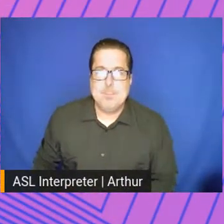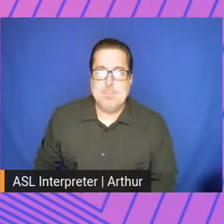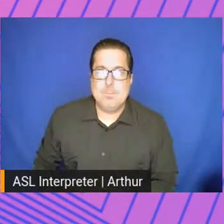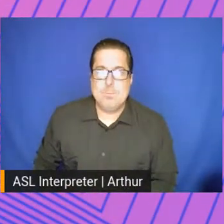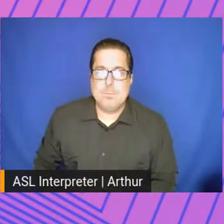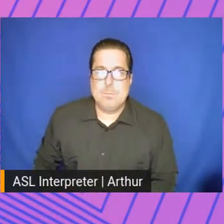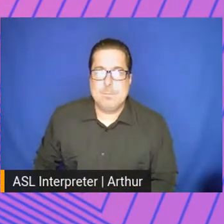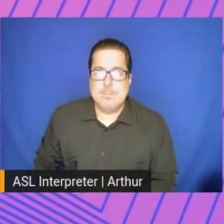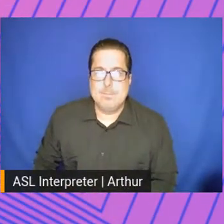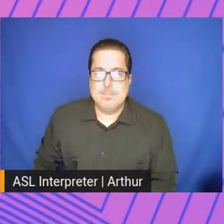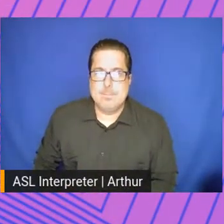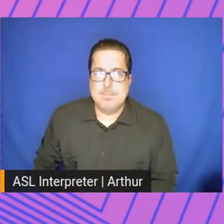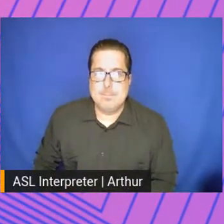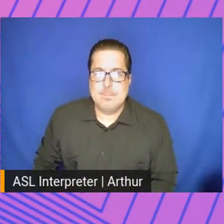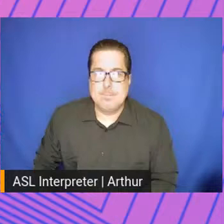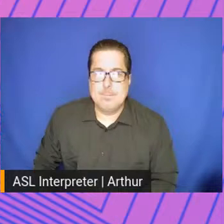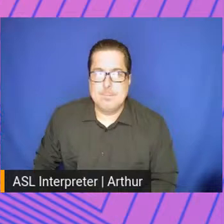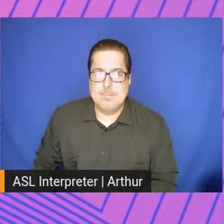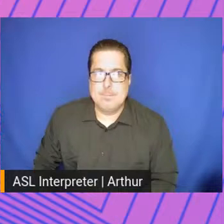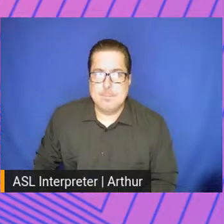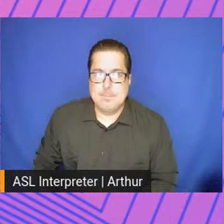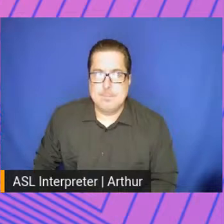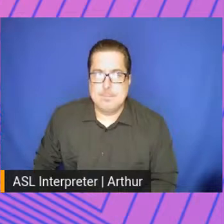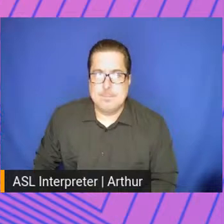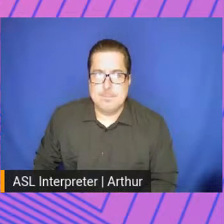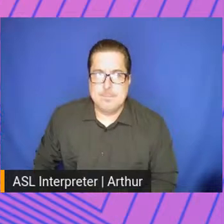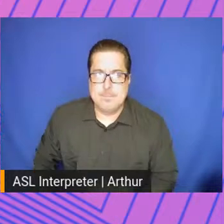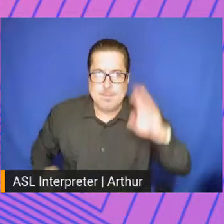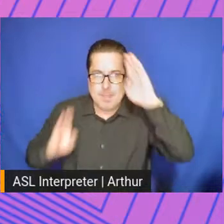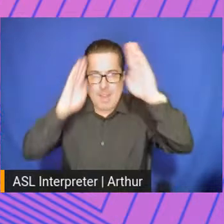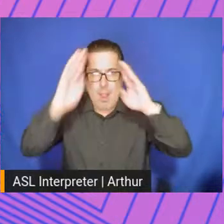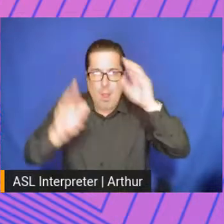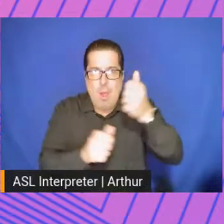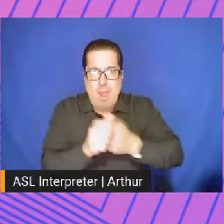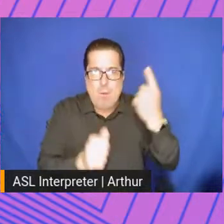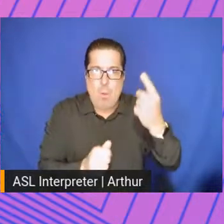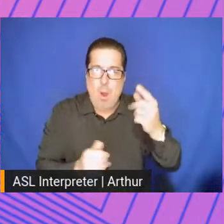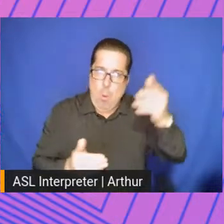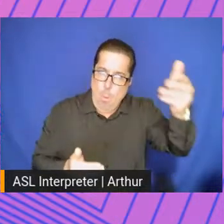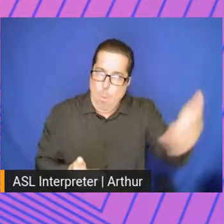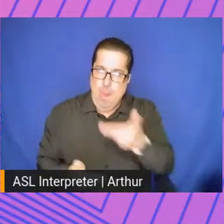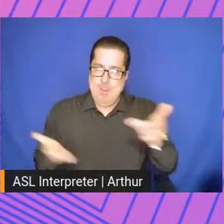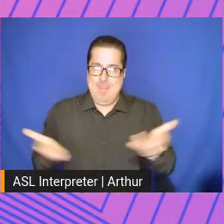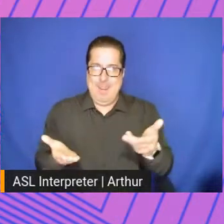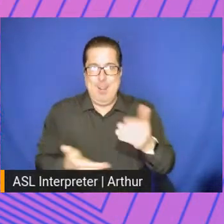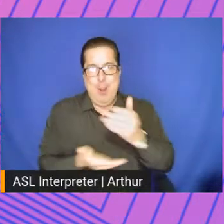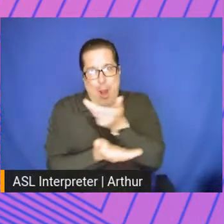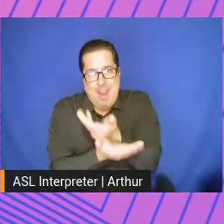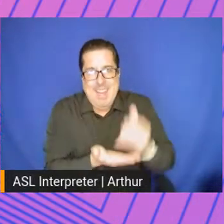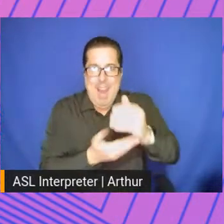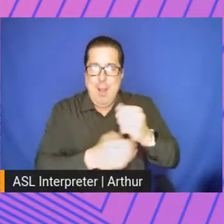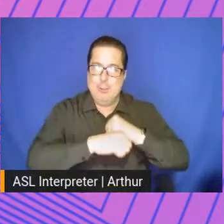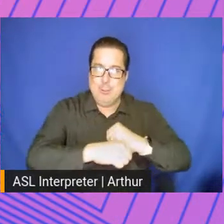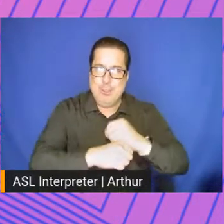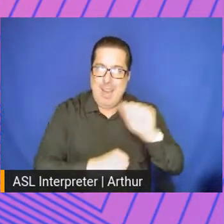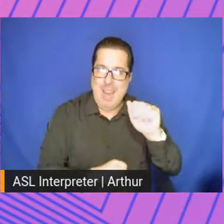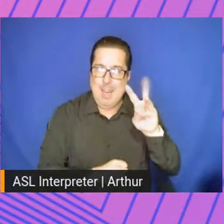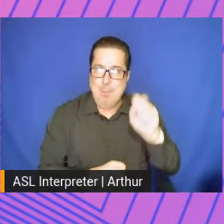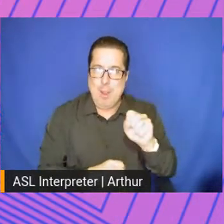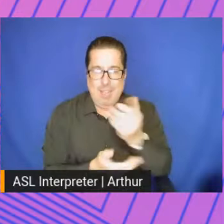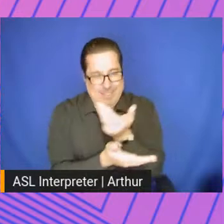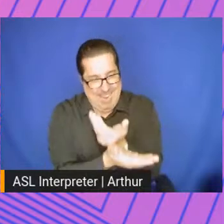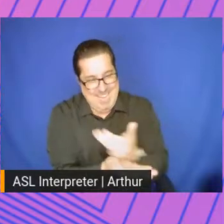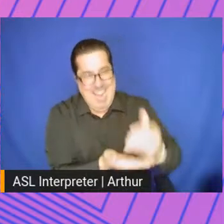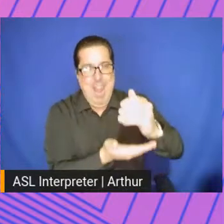Hello, everyone. Welcome to Container Security and AWS Container Services. I'm super excited to be covering this session. I think